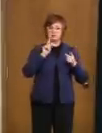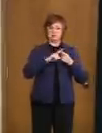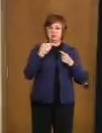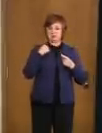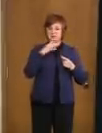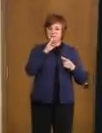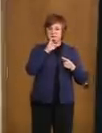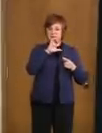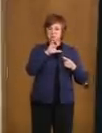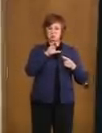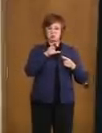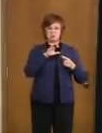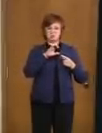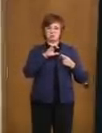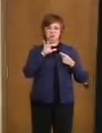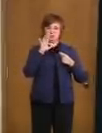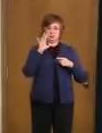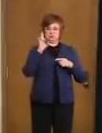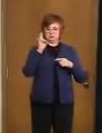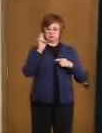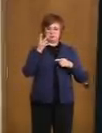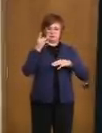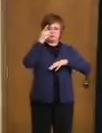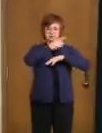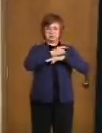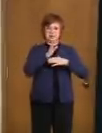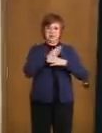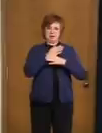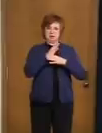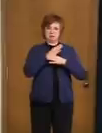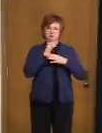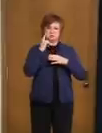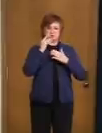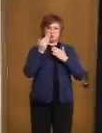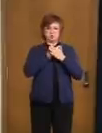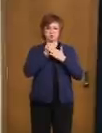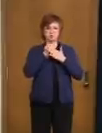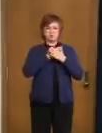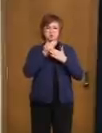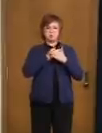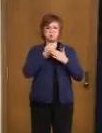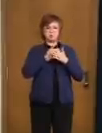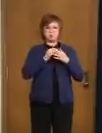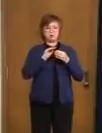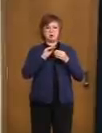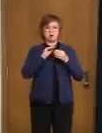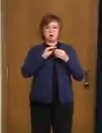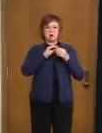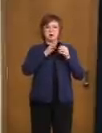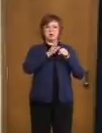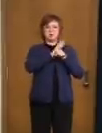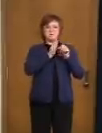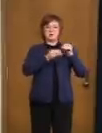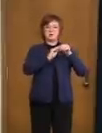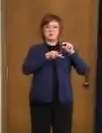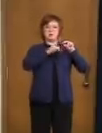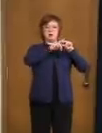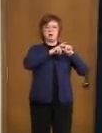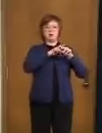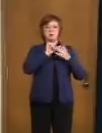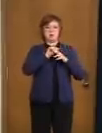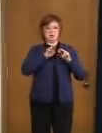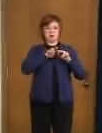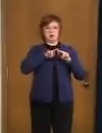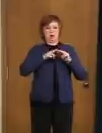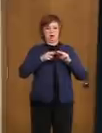Our 7-day average on new cases throughout December was declining through the bulk of the month. Yes, in